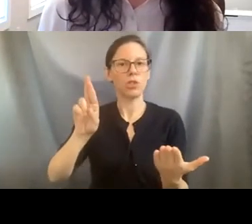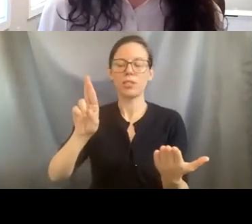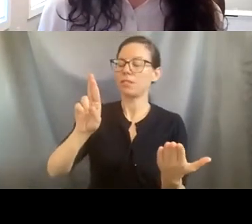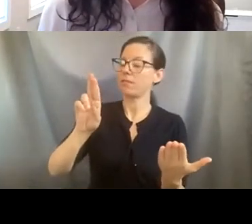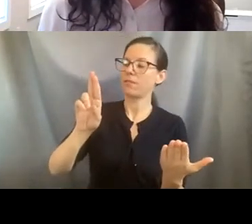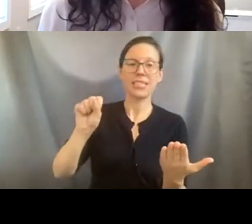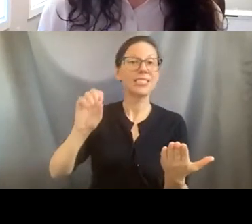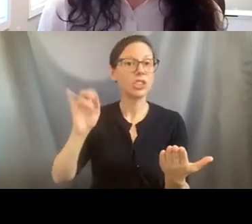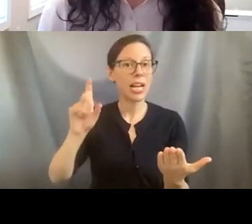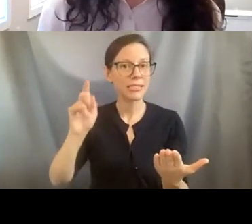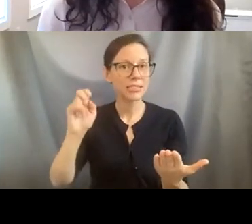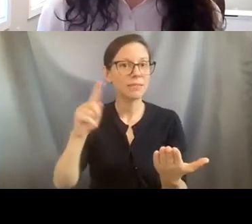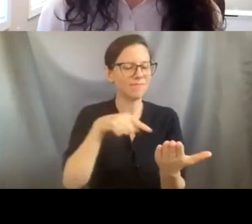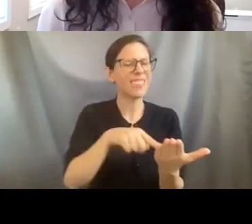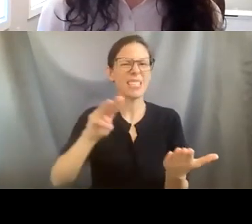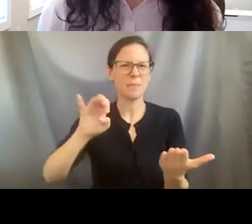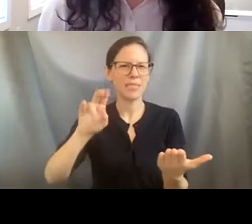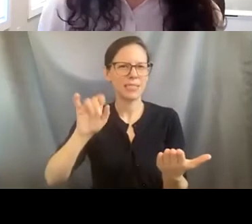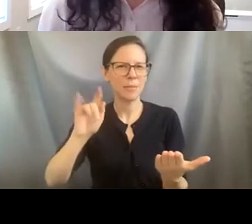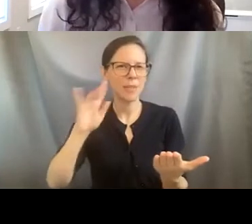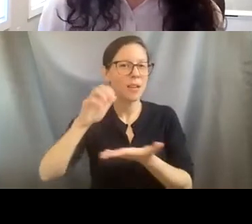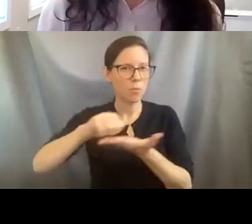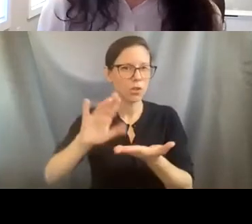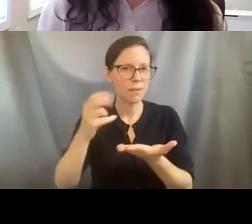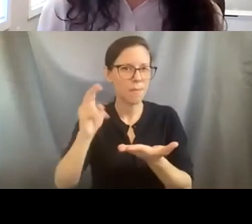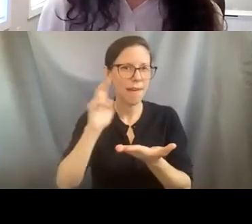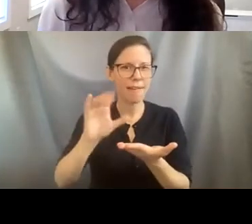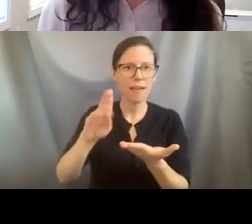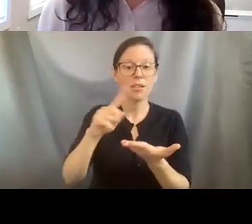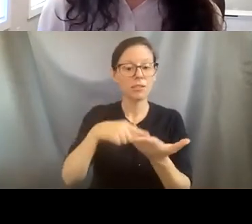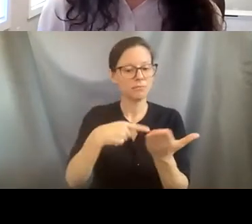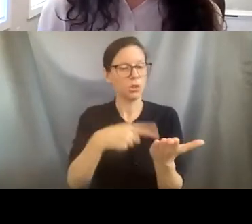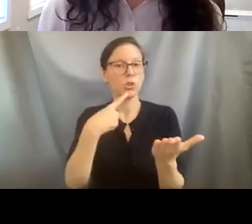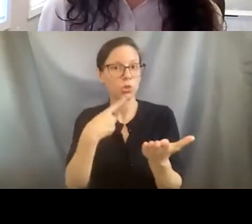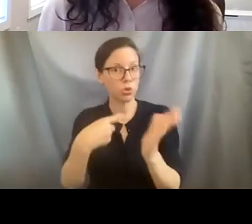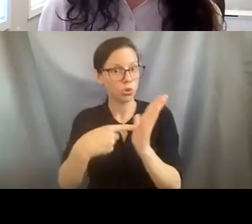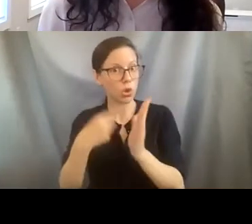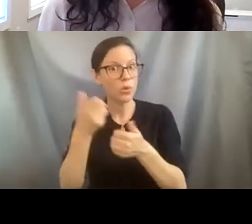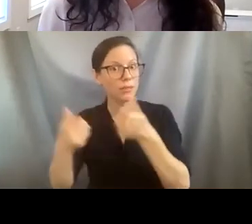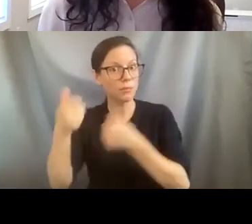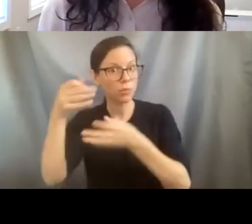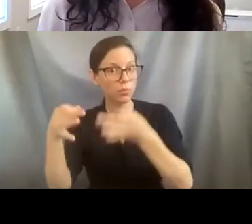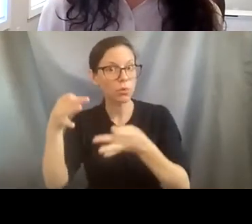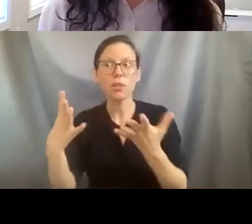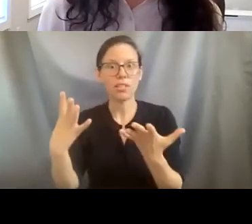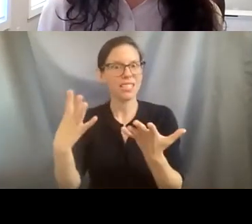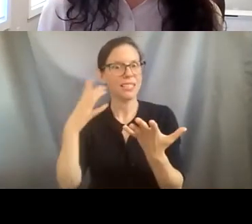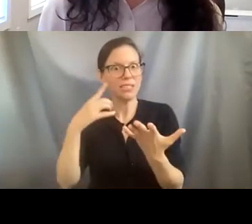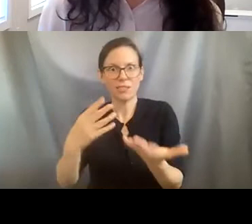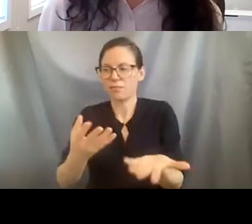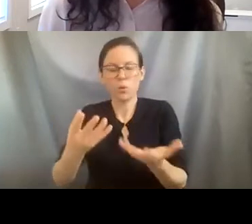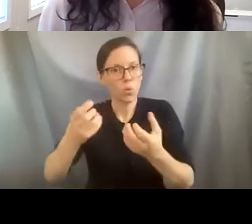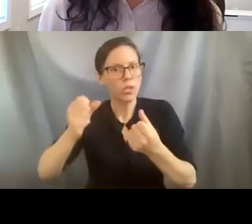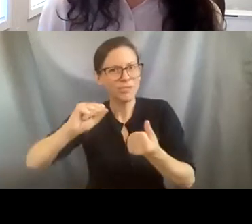the Supreme Court is about to drop a bomb on us and do the unthinkable, eviscerate nearly 50 years